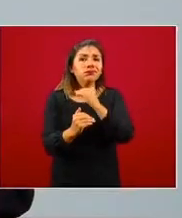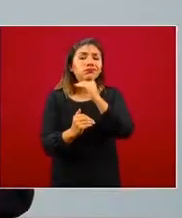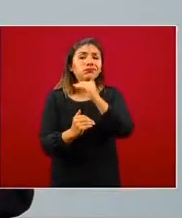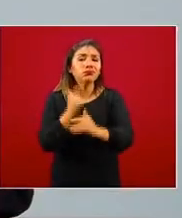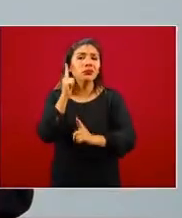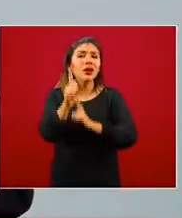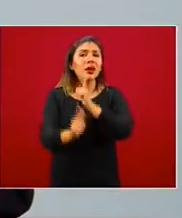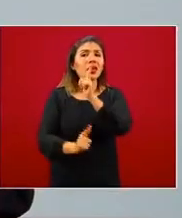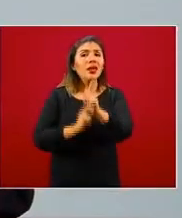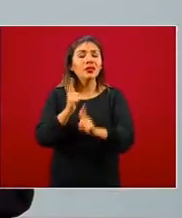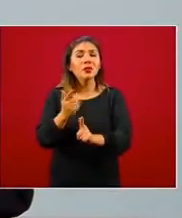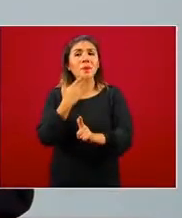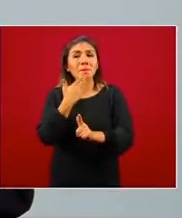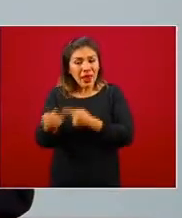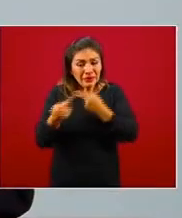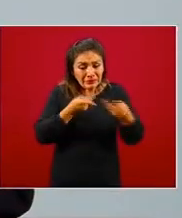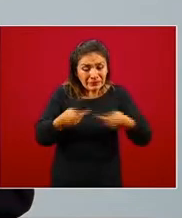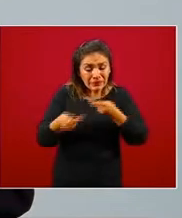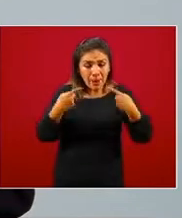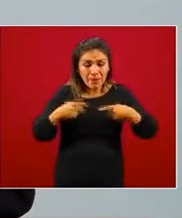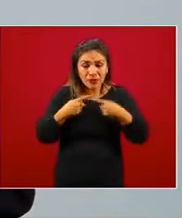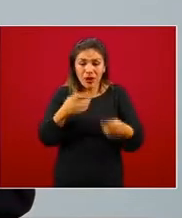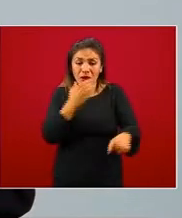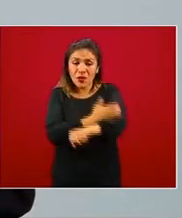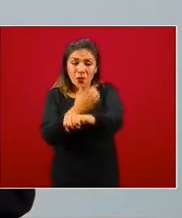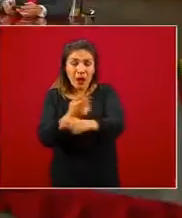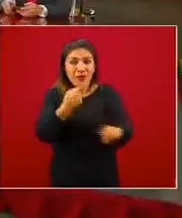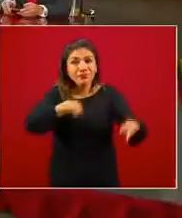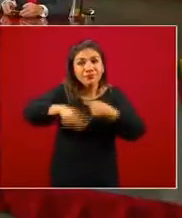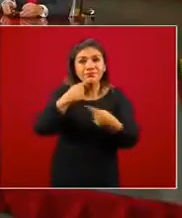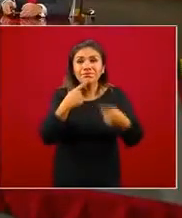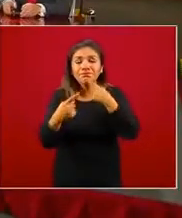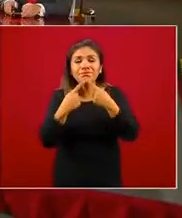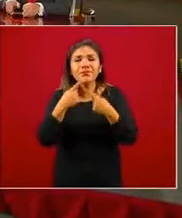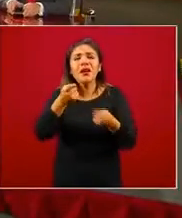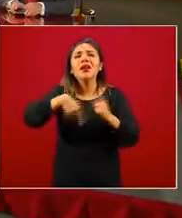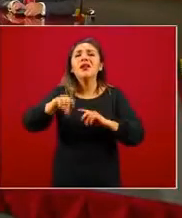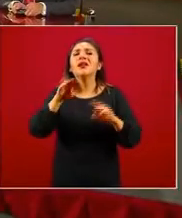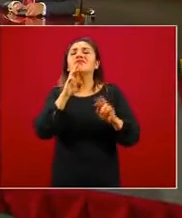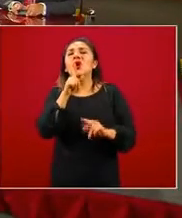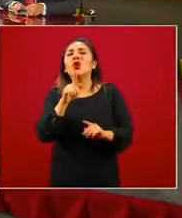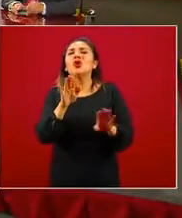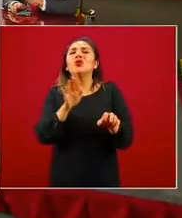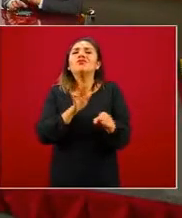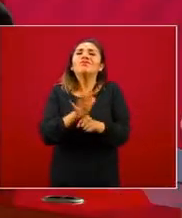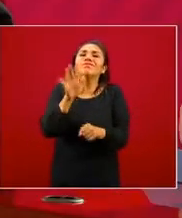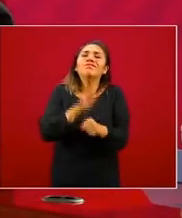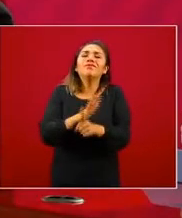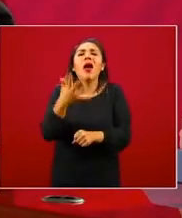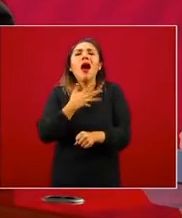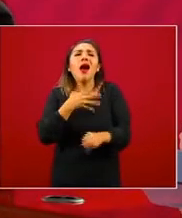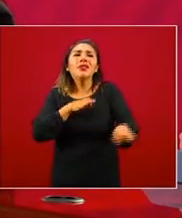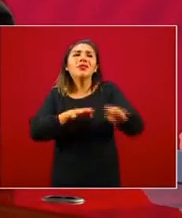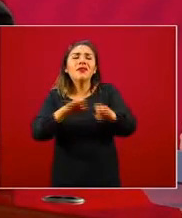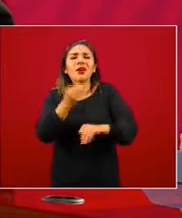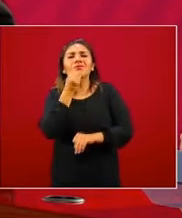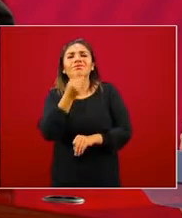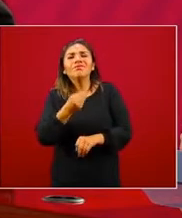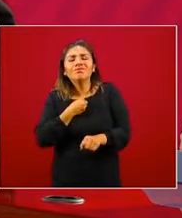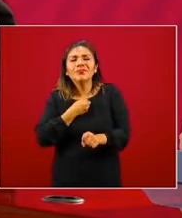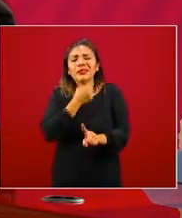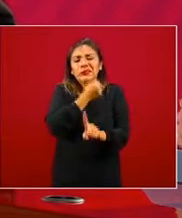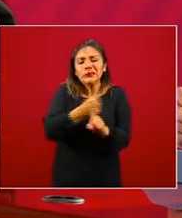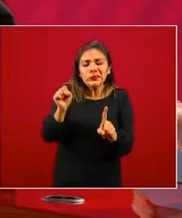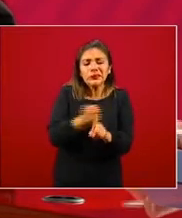years, we've been working on this and we haven't been able to organize ourselves because they'd rather have a